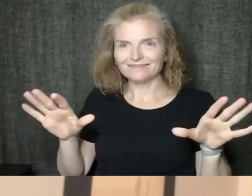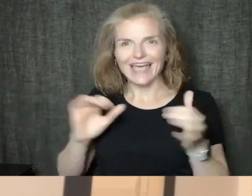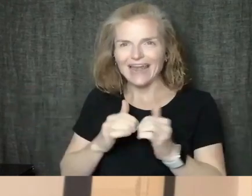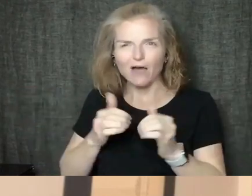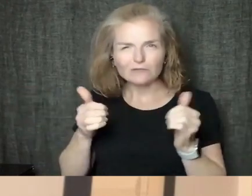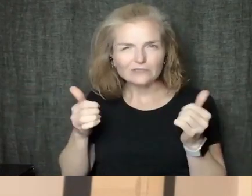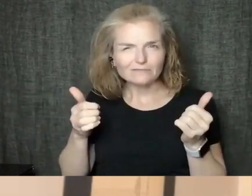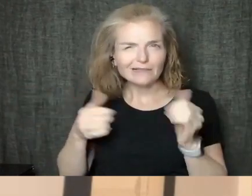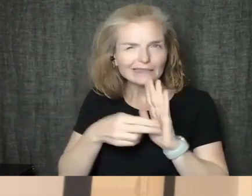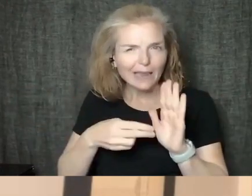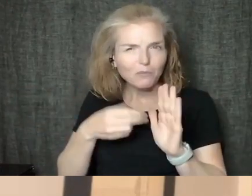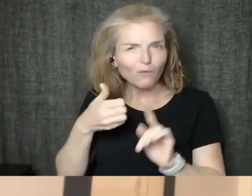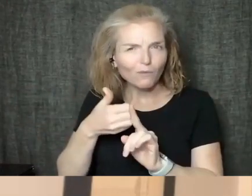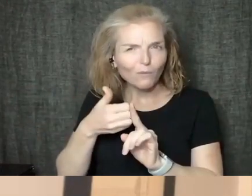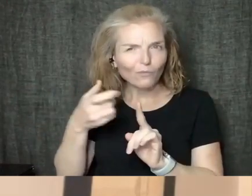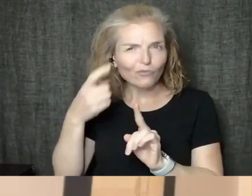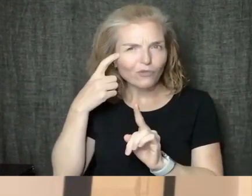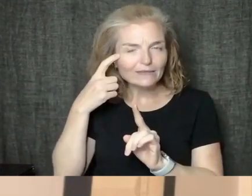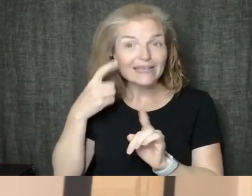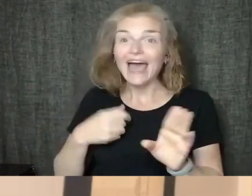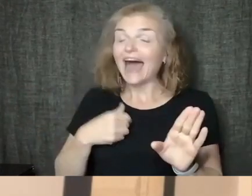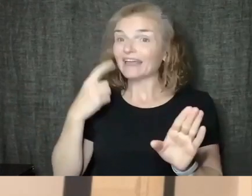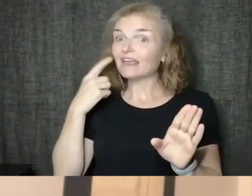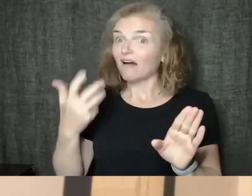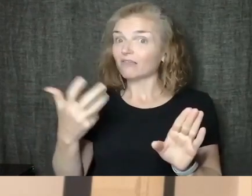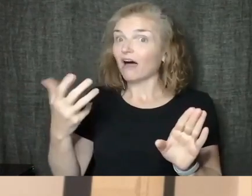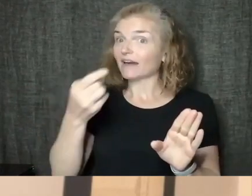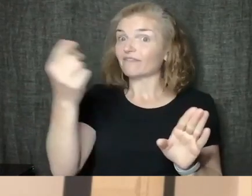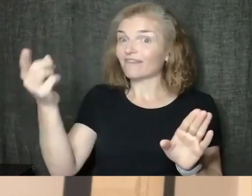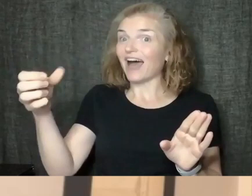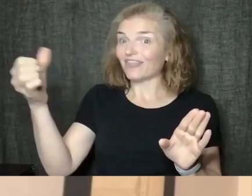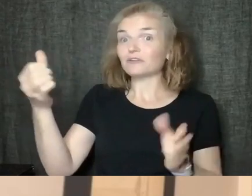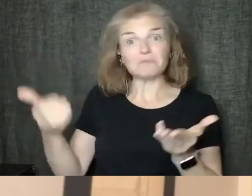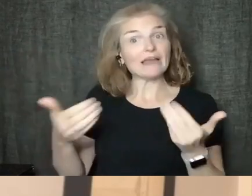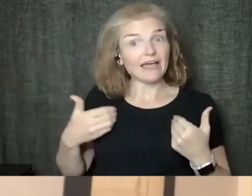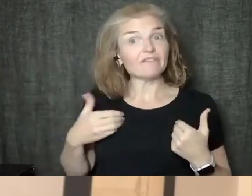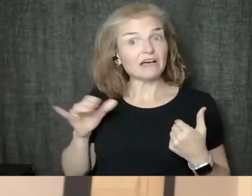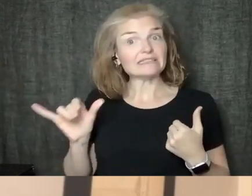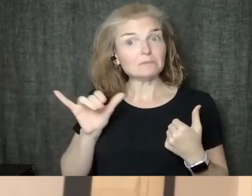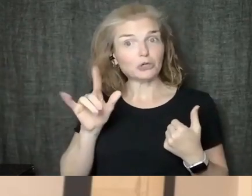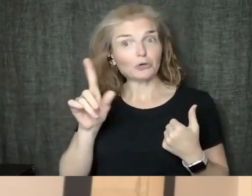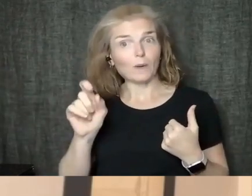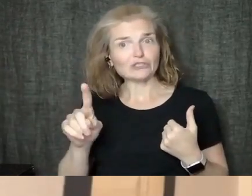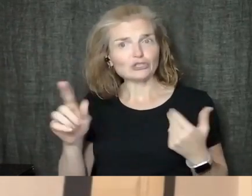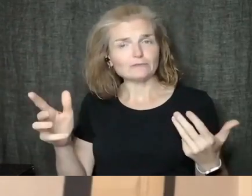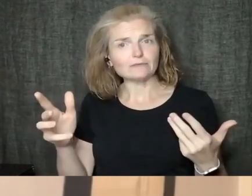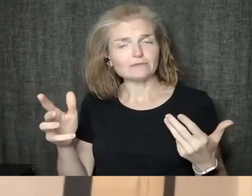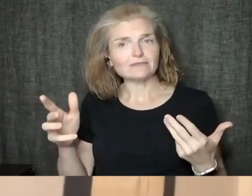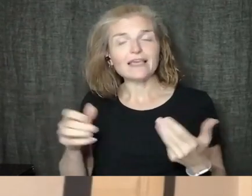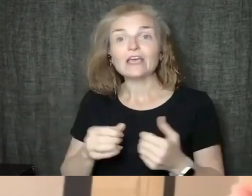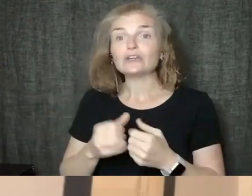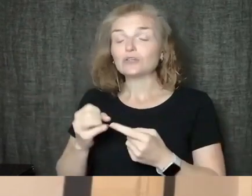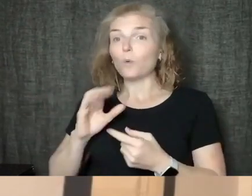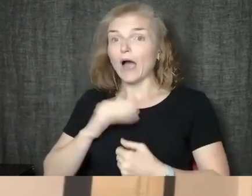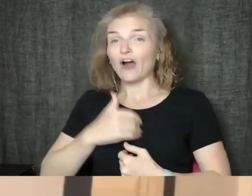said I would pose this because I think a lot of people might have a similar type of question around, when does our